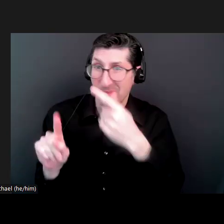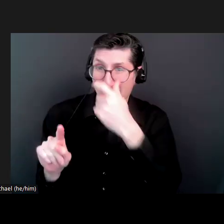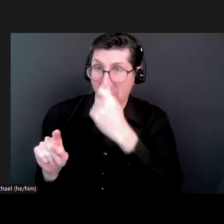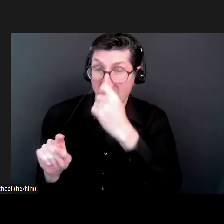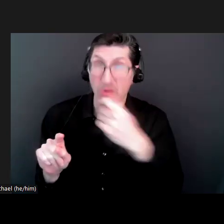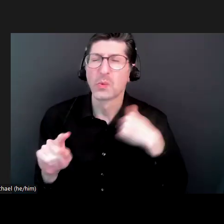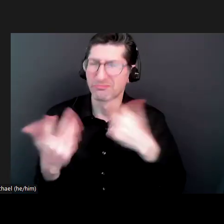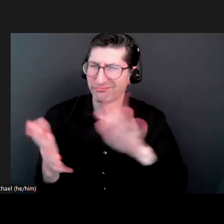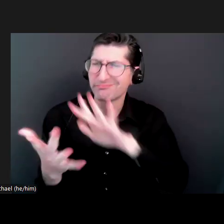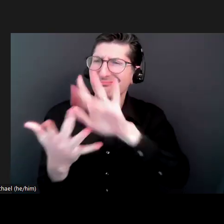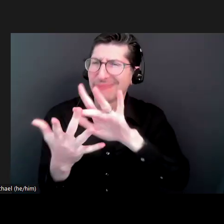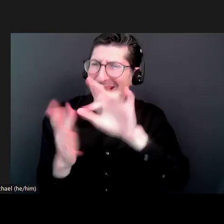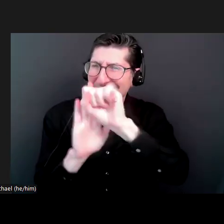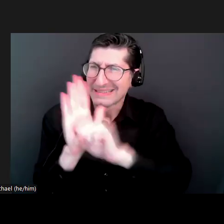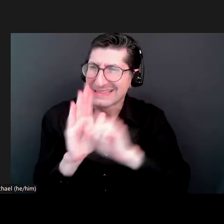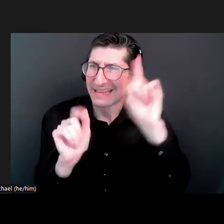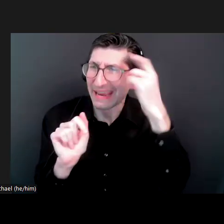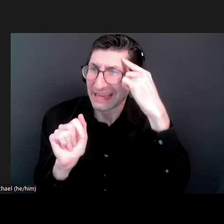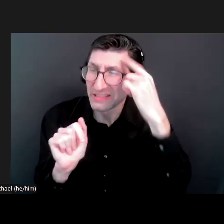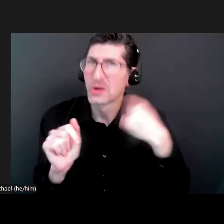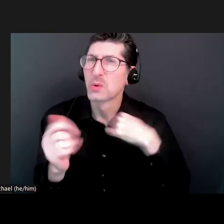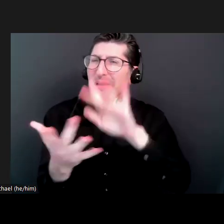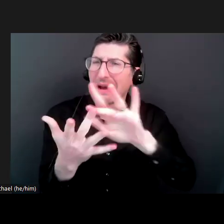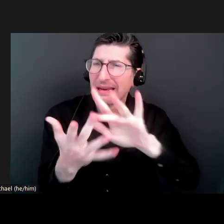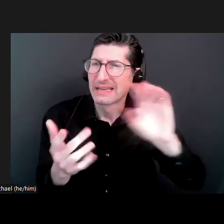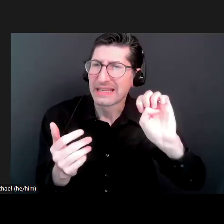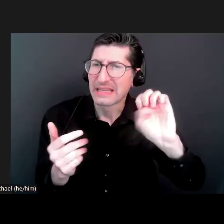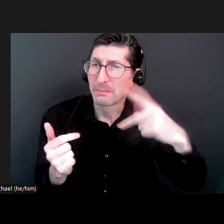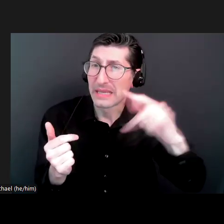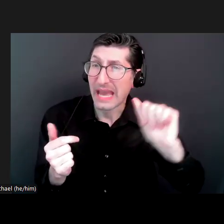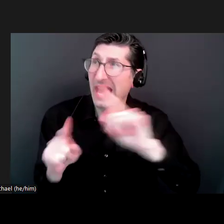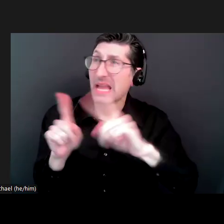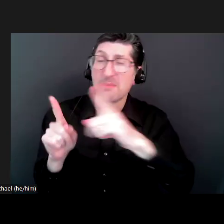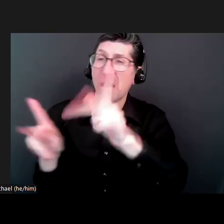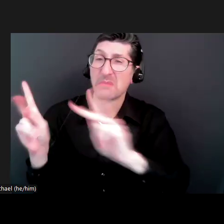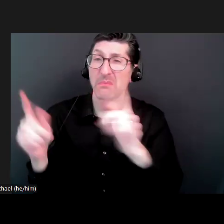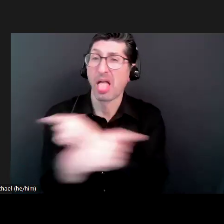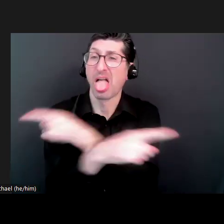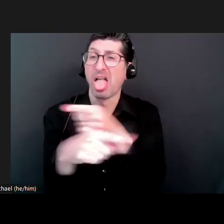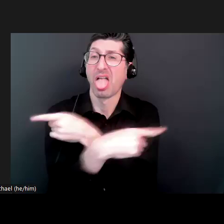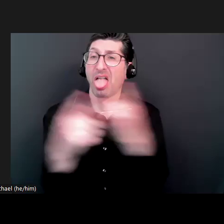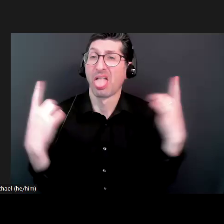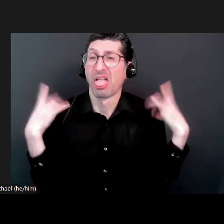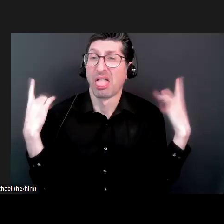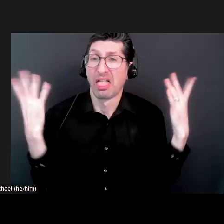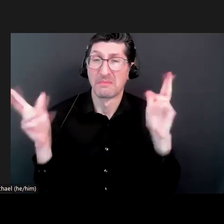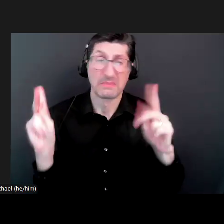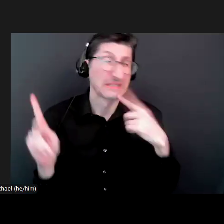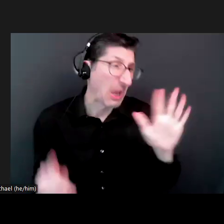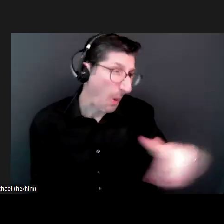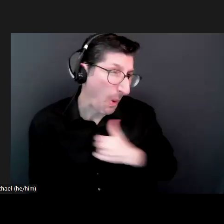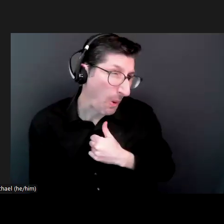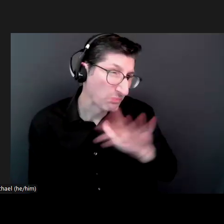to the EPA, and basically, we've just gotten the runaround. Oh, well, you're coming to us, we really feel bad, but we don't take care